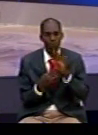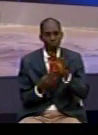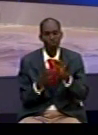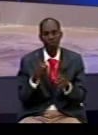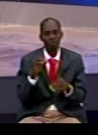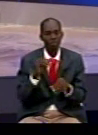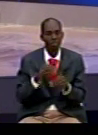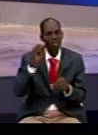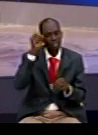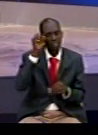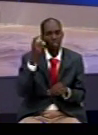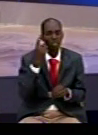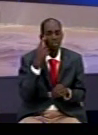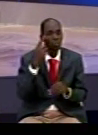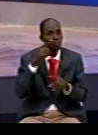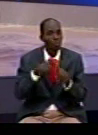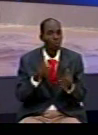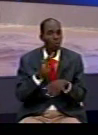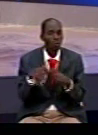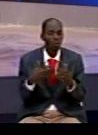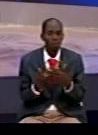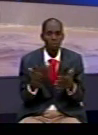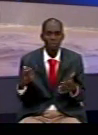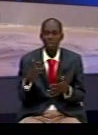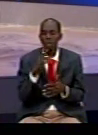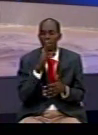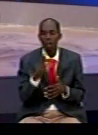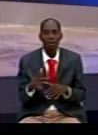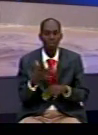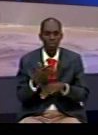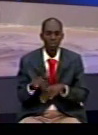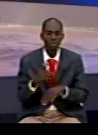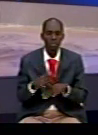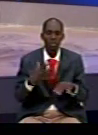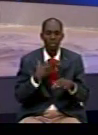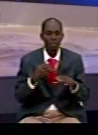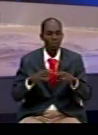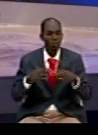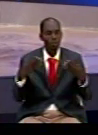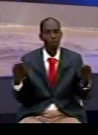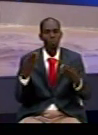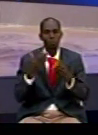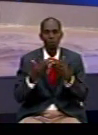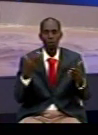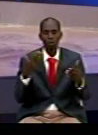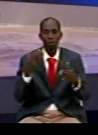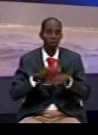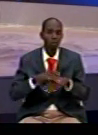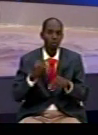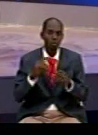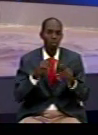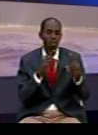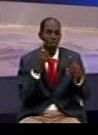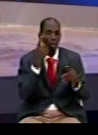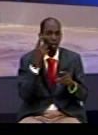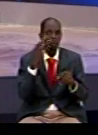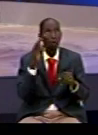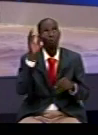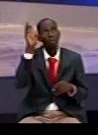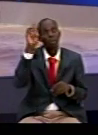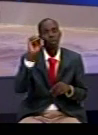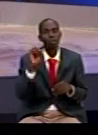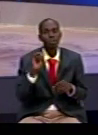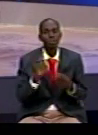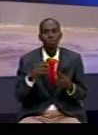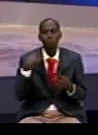sight, but all things are naked and open unto the eyes of him with